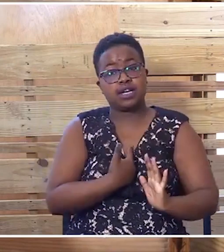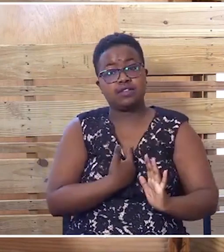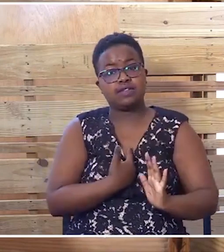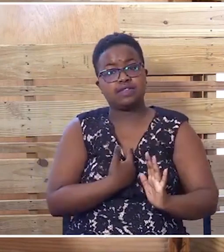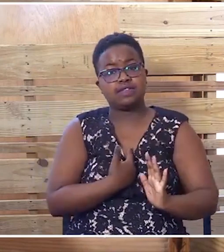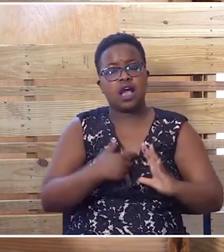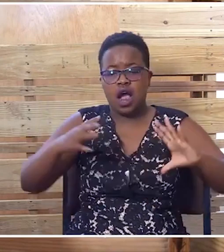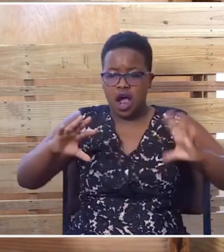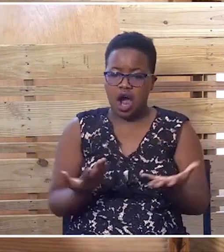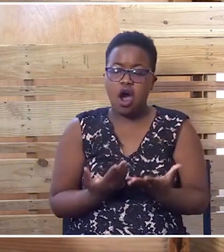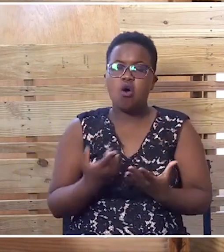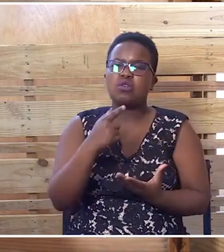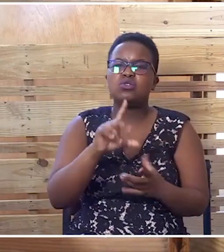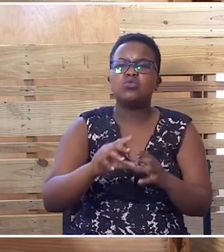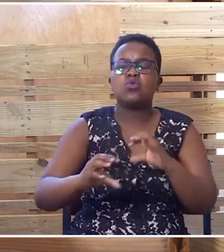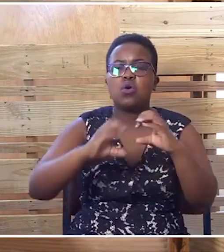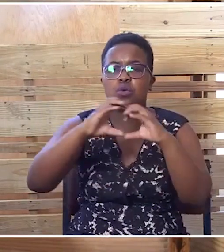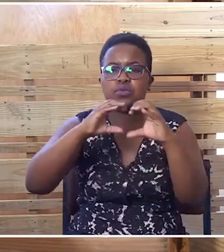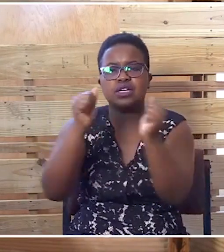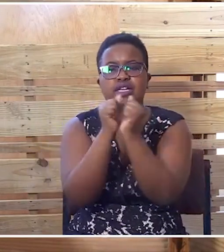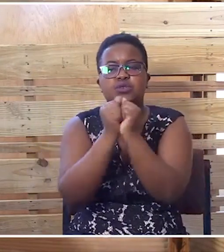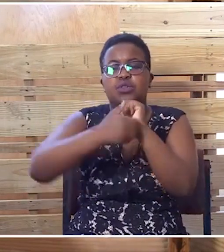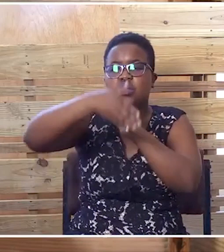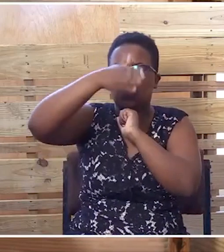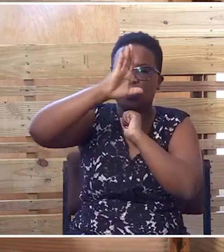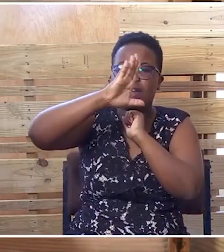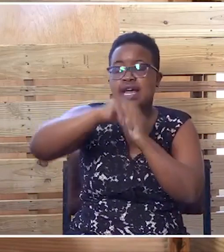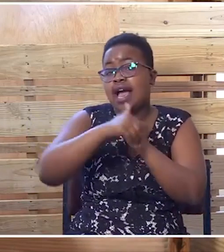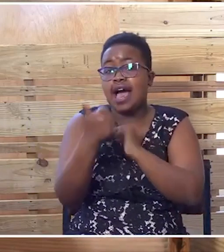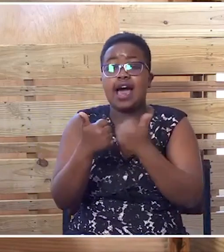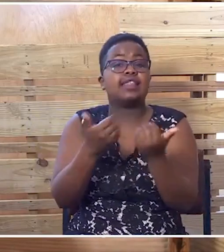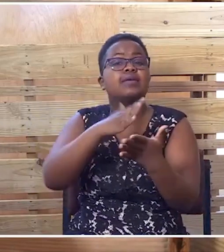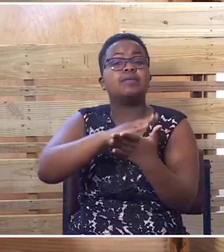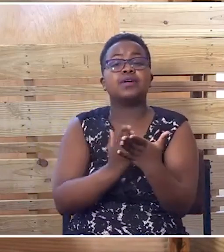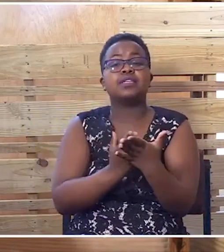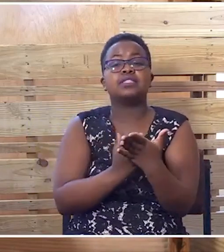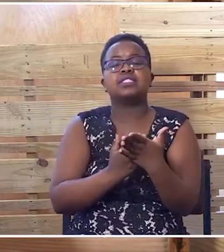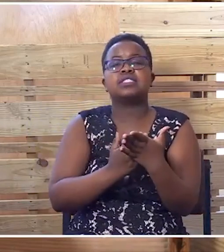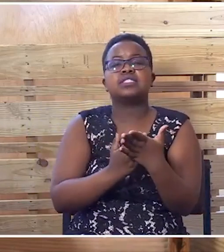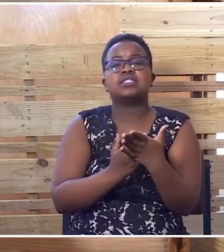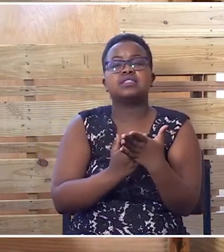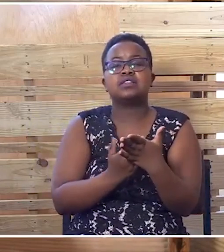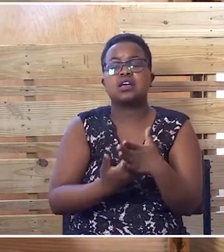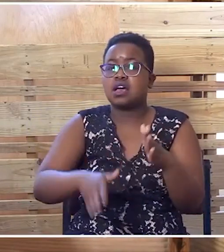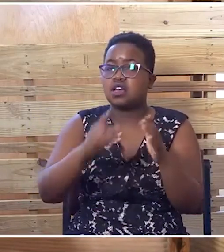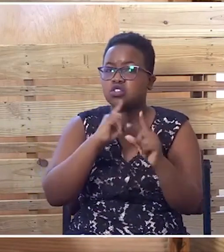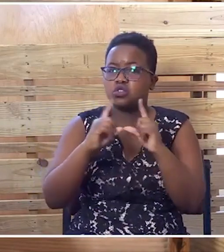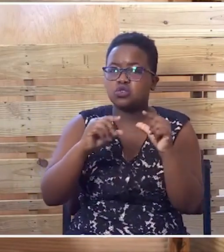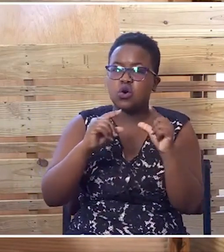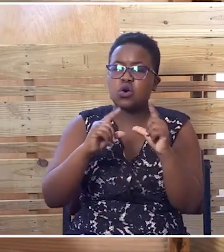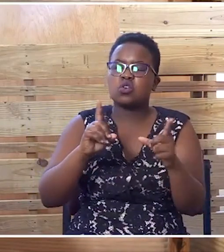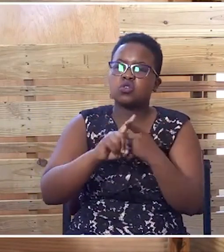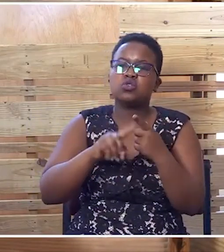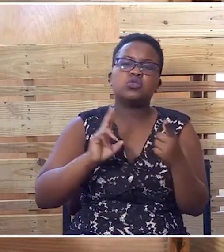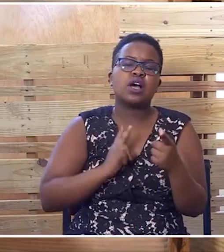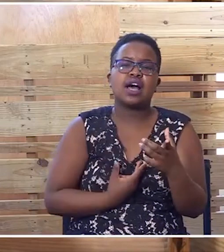how we should relate with him. And the other part of the laws speaks to us on how we should